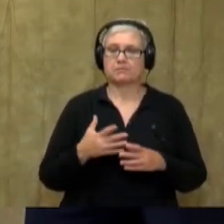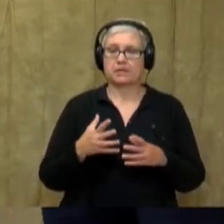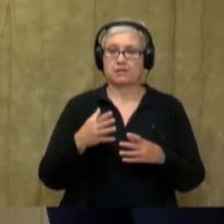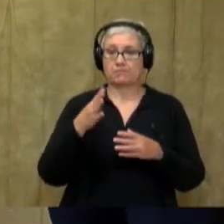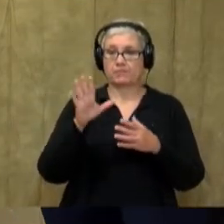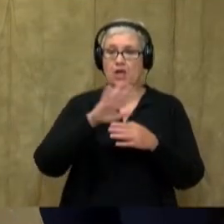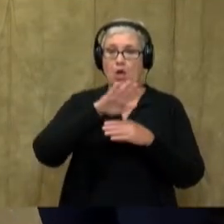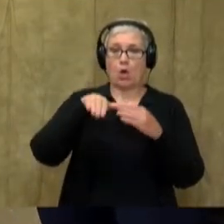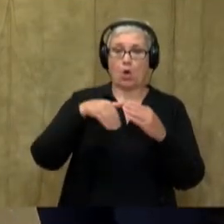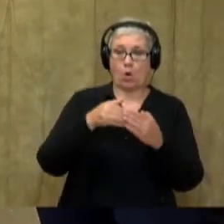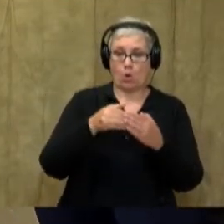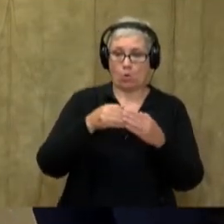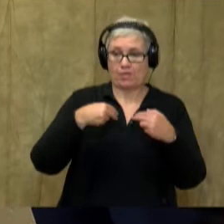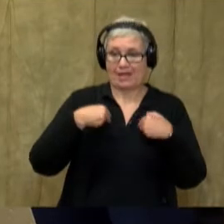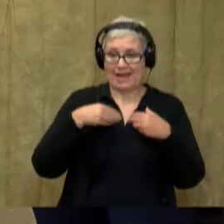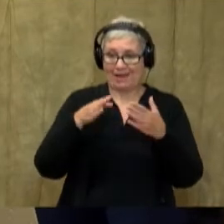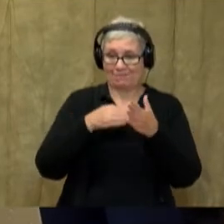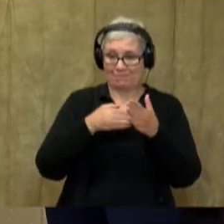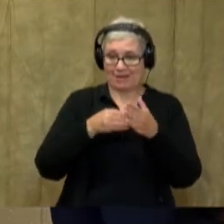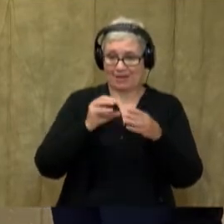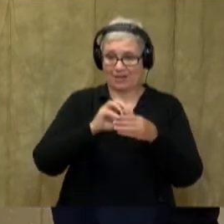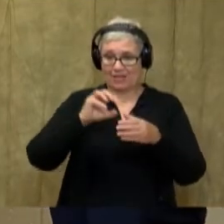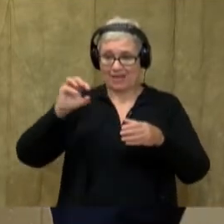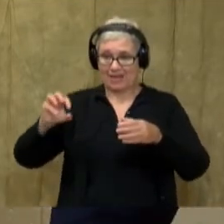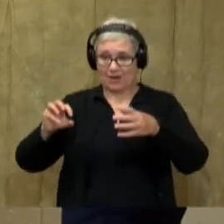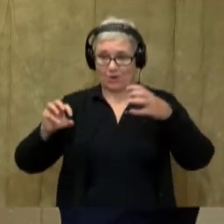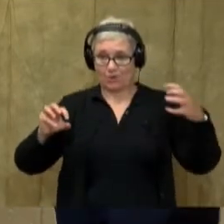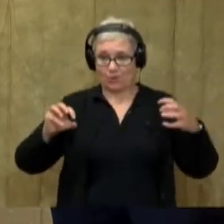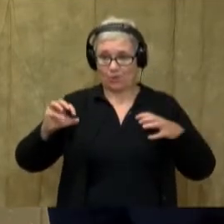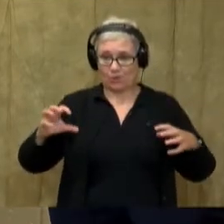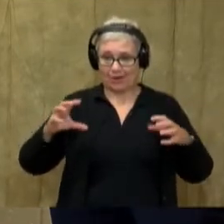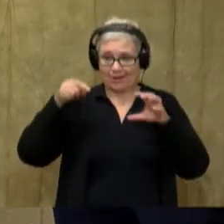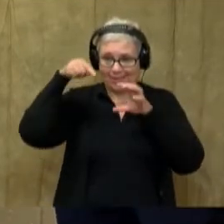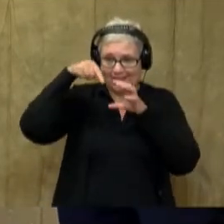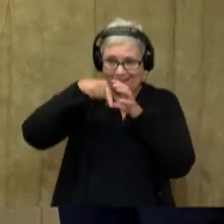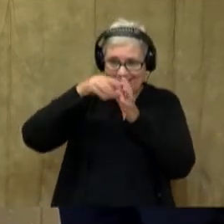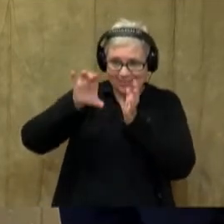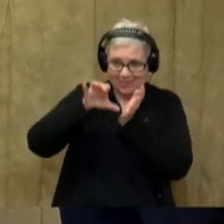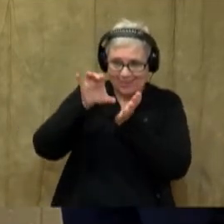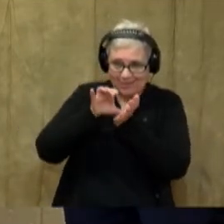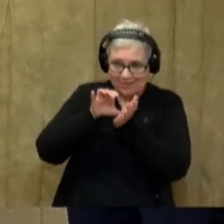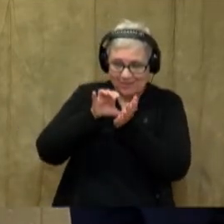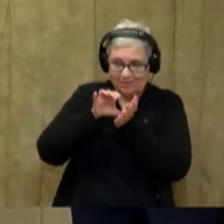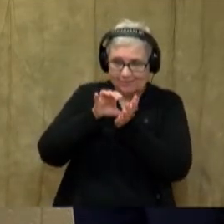cubes that have paint on them, and I'm looking at the very inner part of our larger cube,